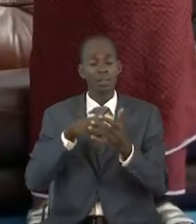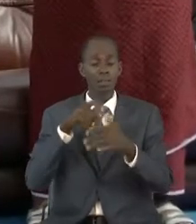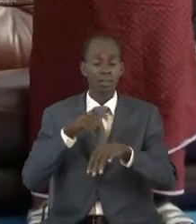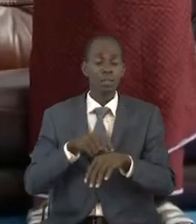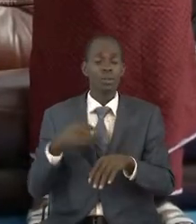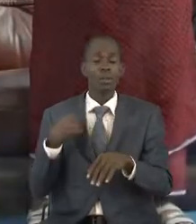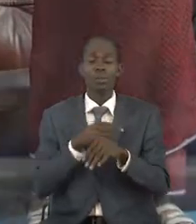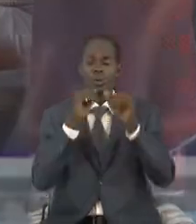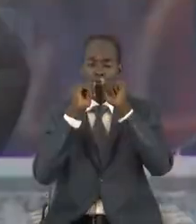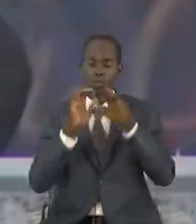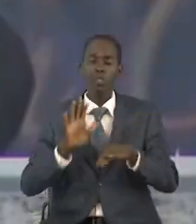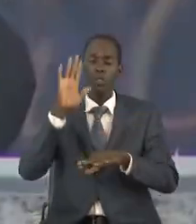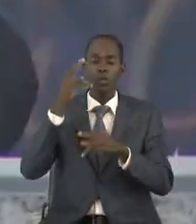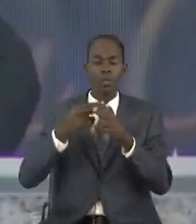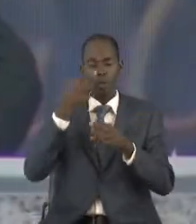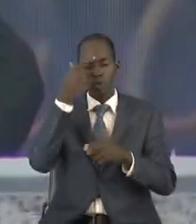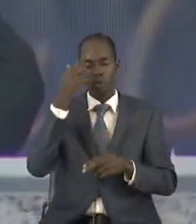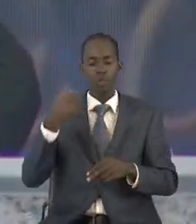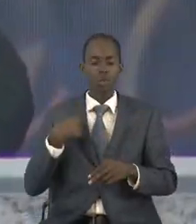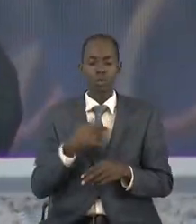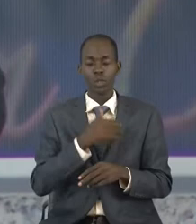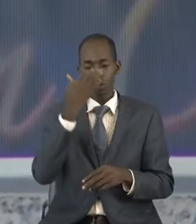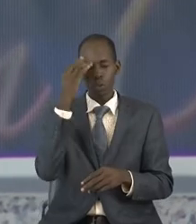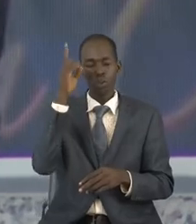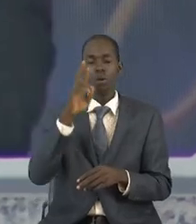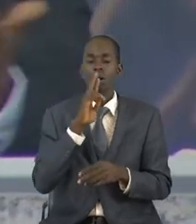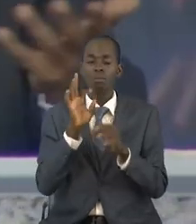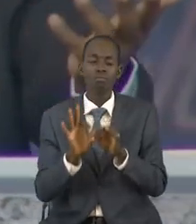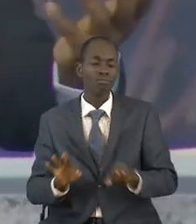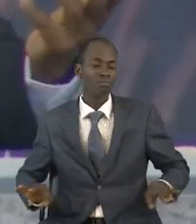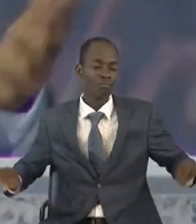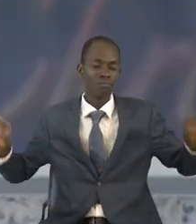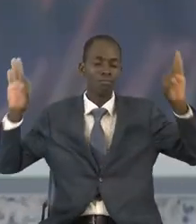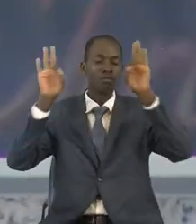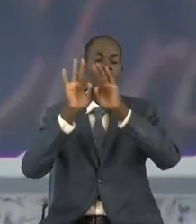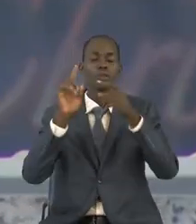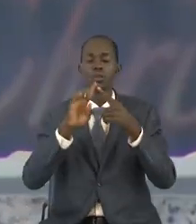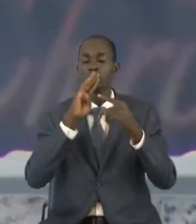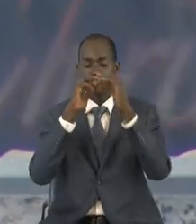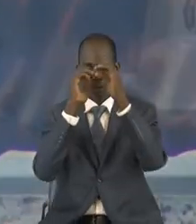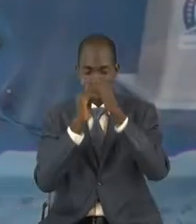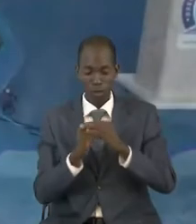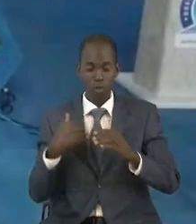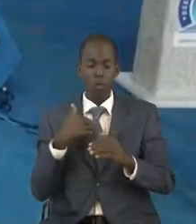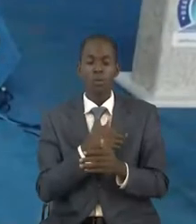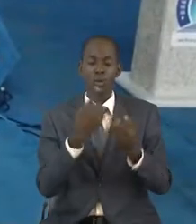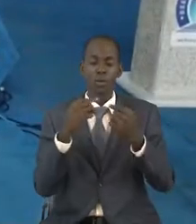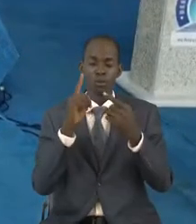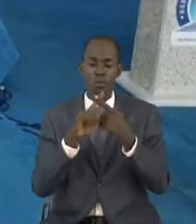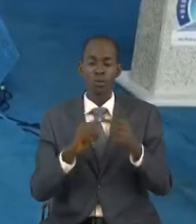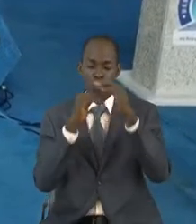name because we know you are worthy to be worshipped. And we come to worship you today. We